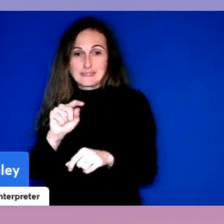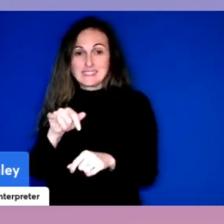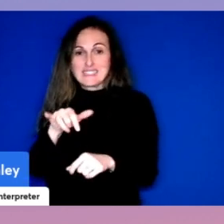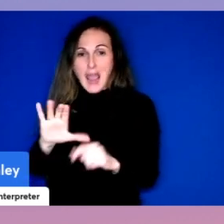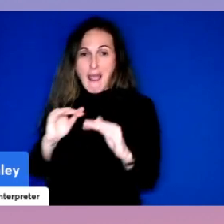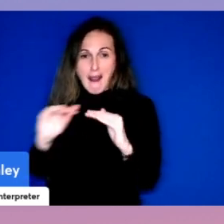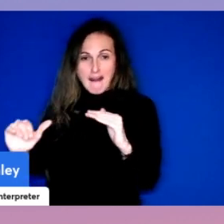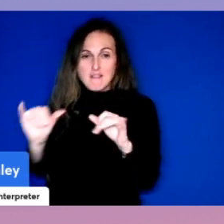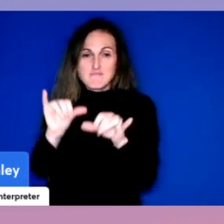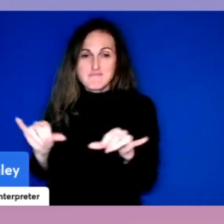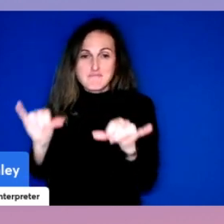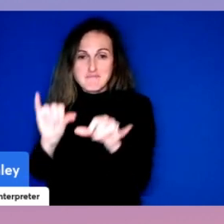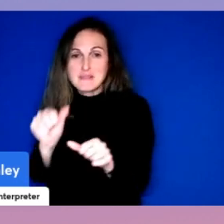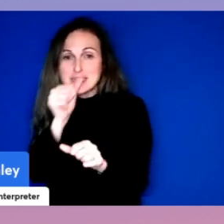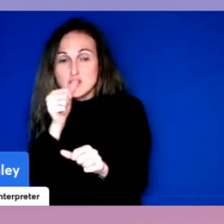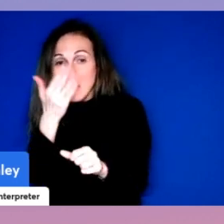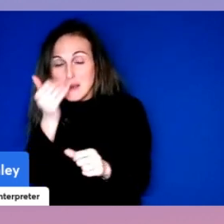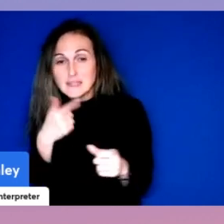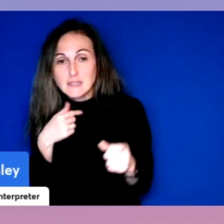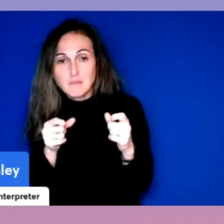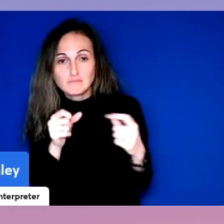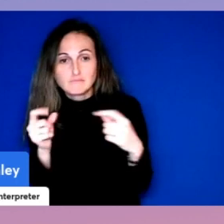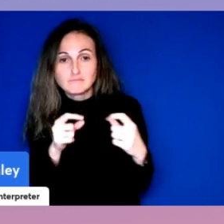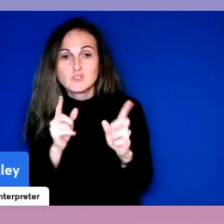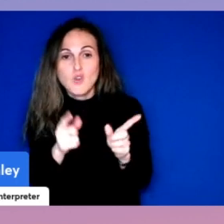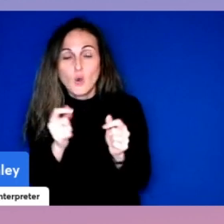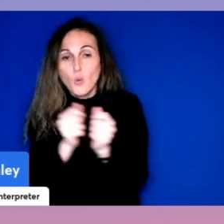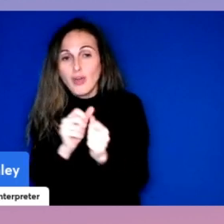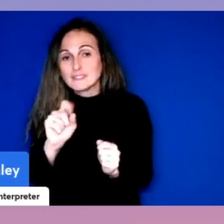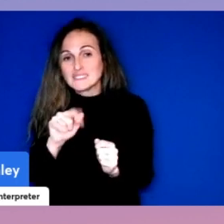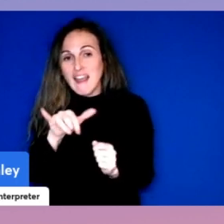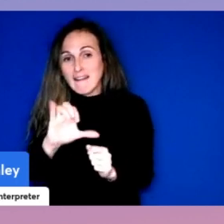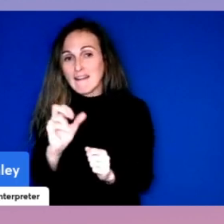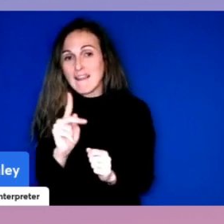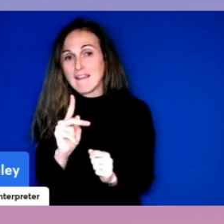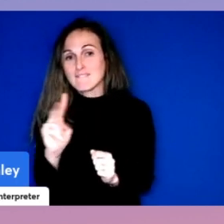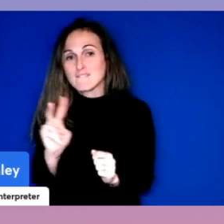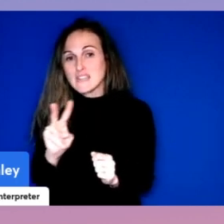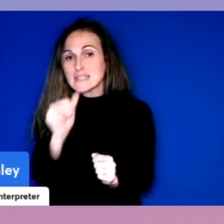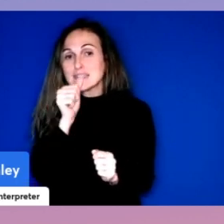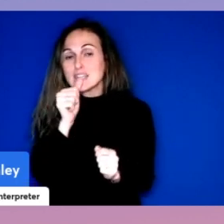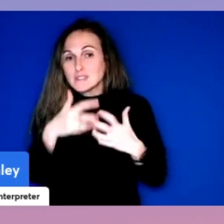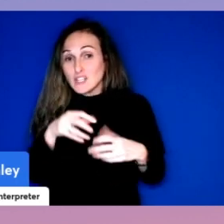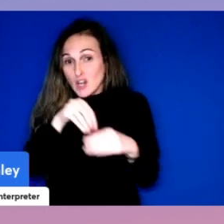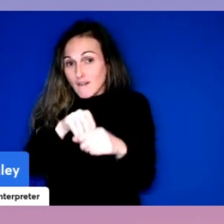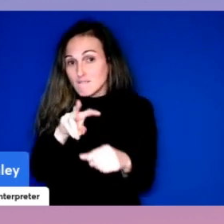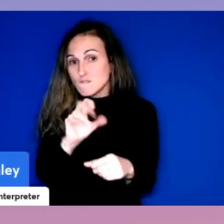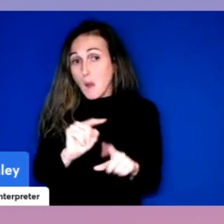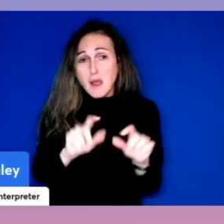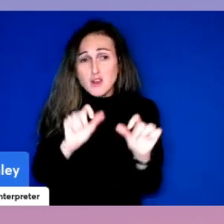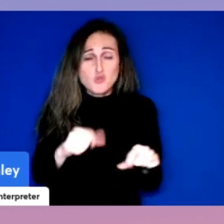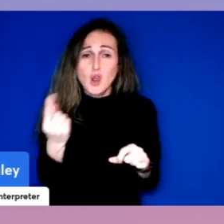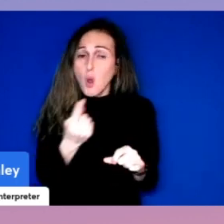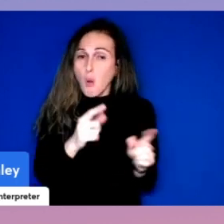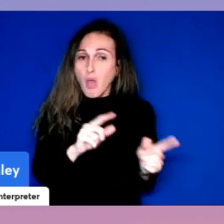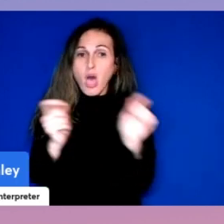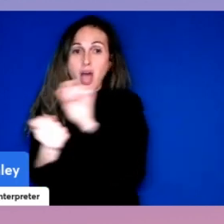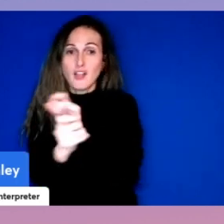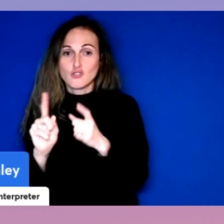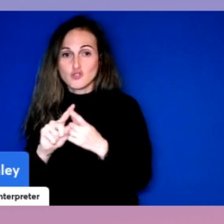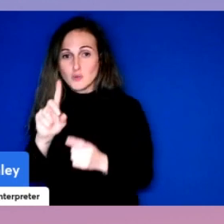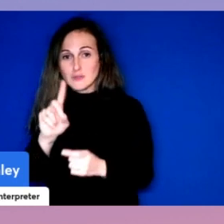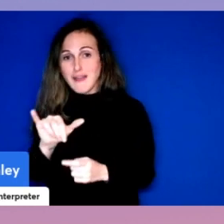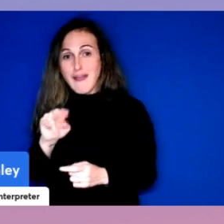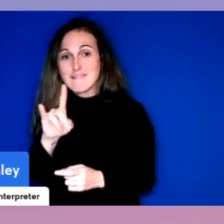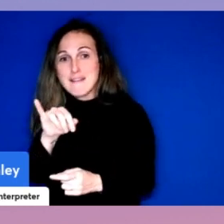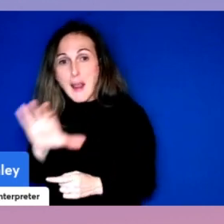static KV secrets engine in Vault. But you can always go to a dynamic secrets engine, and